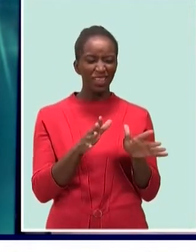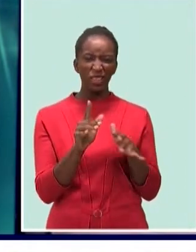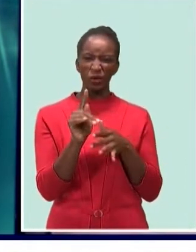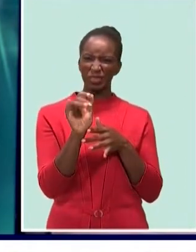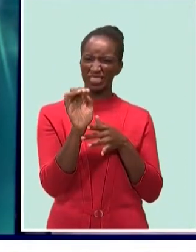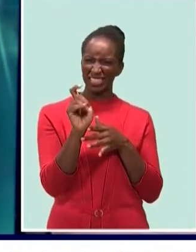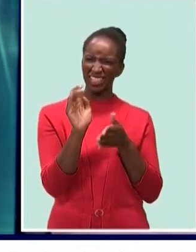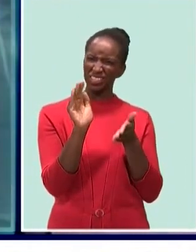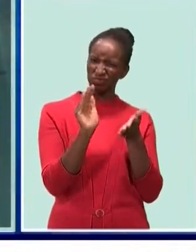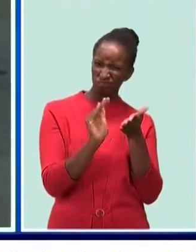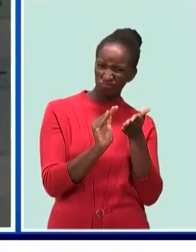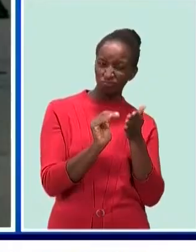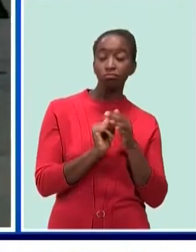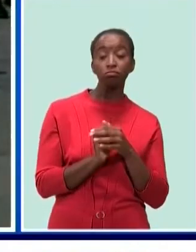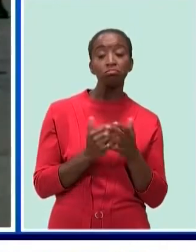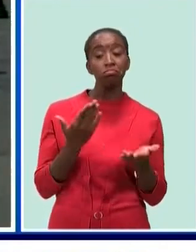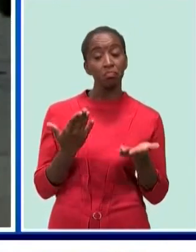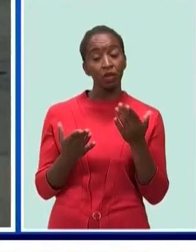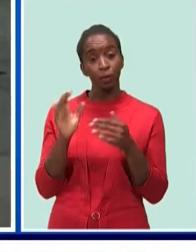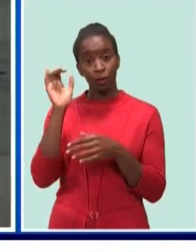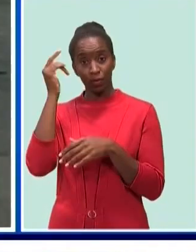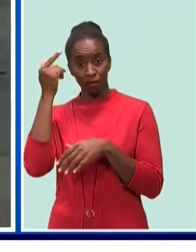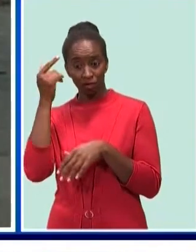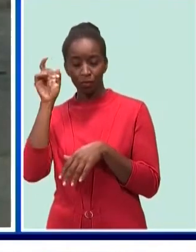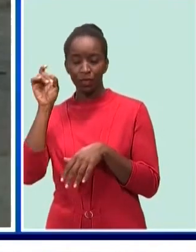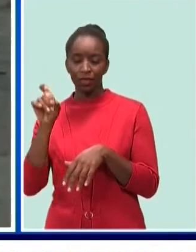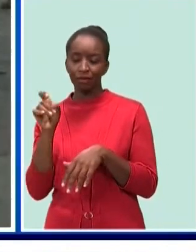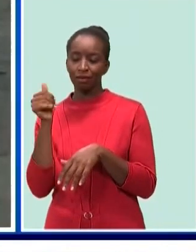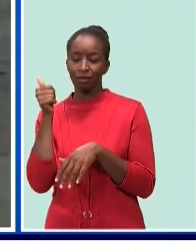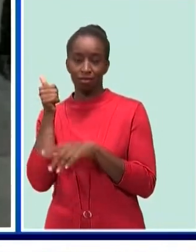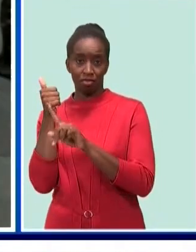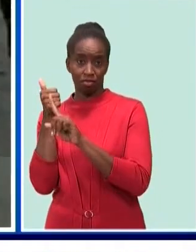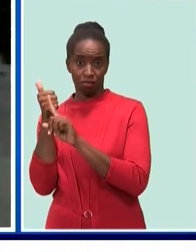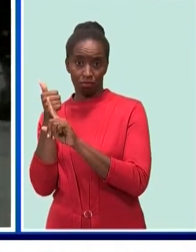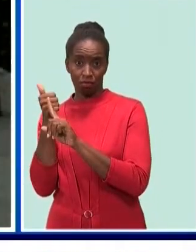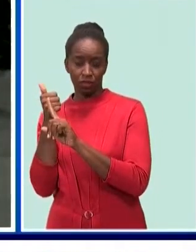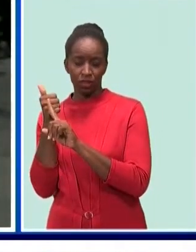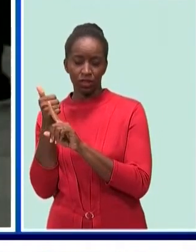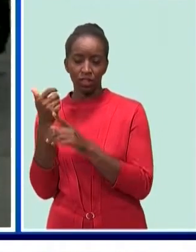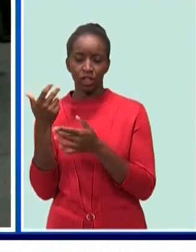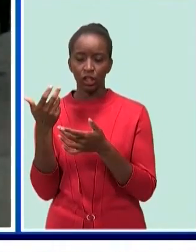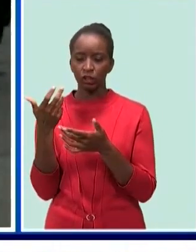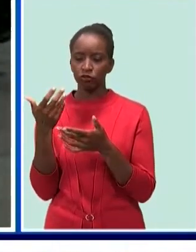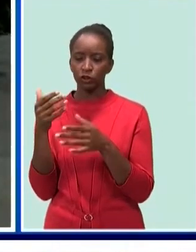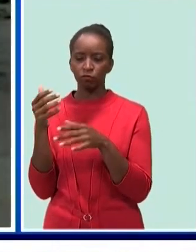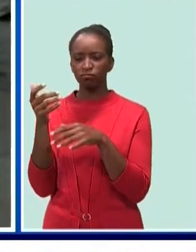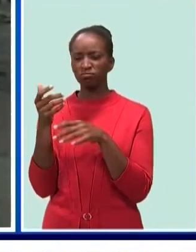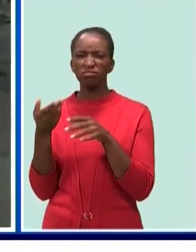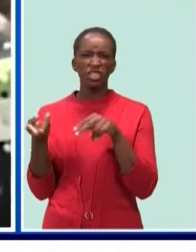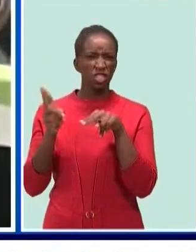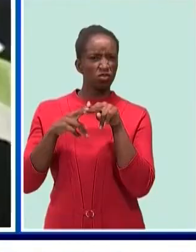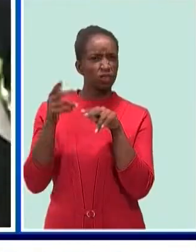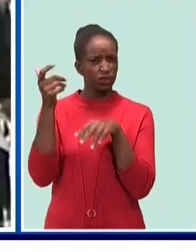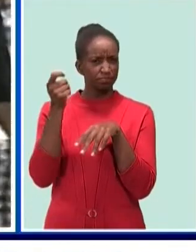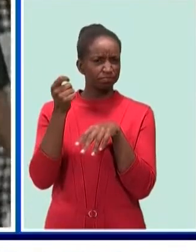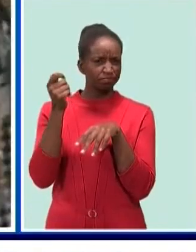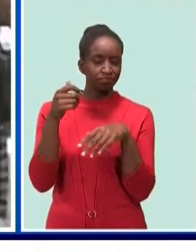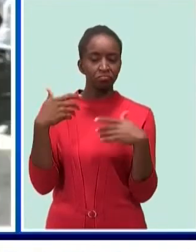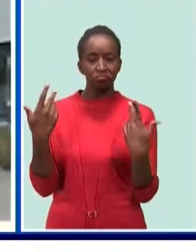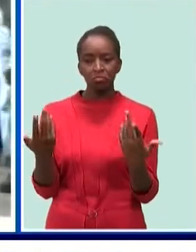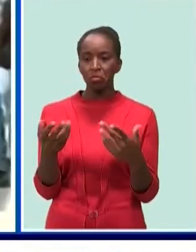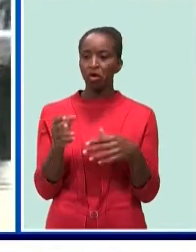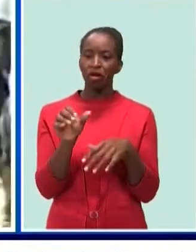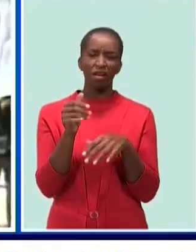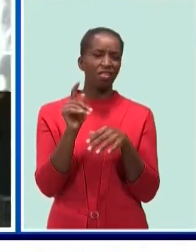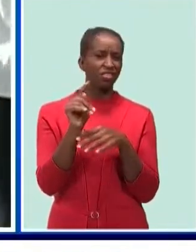to be some offset by increases and other consumption type taxes. Mr. Clark was, however, quick to point out that with a primary